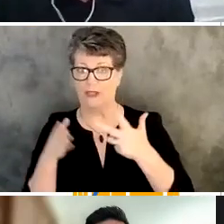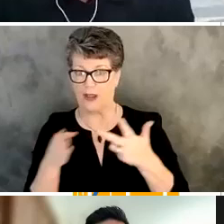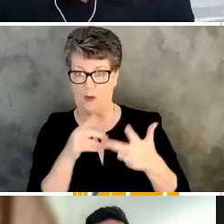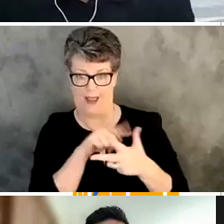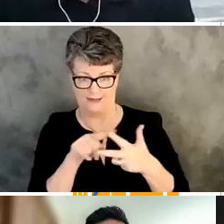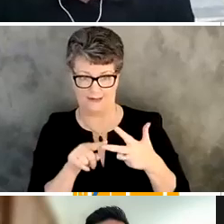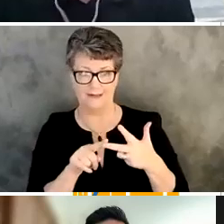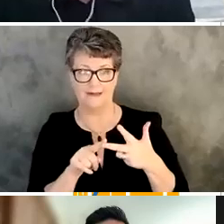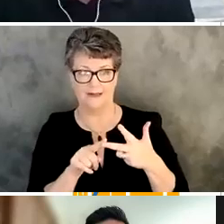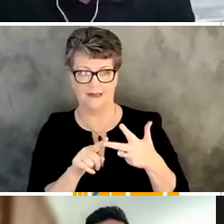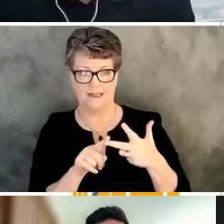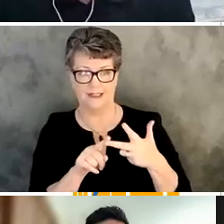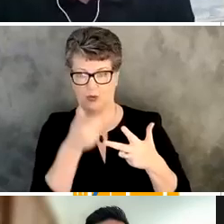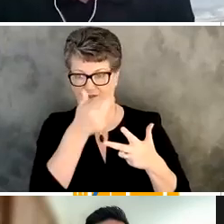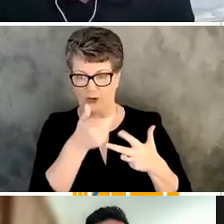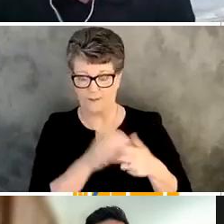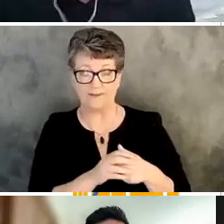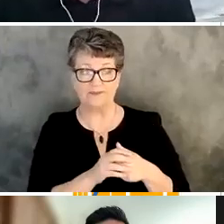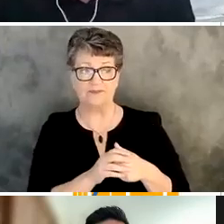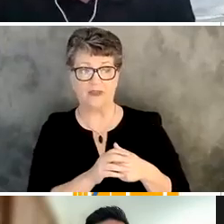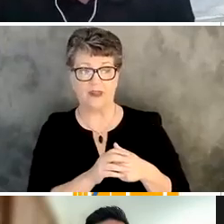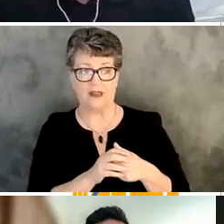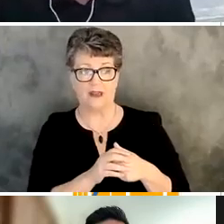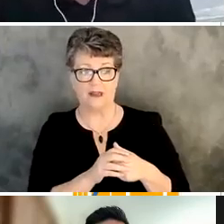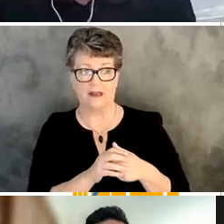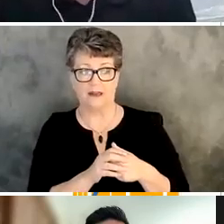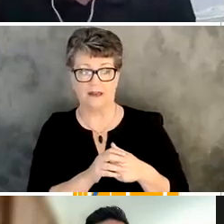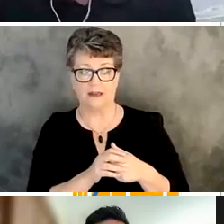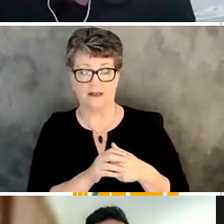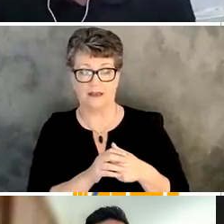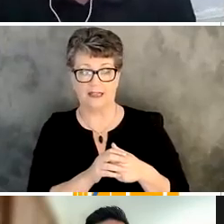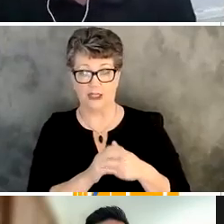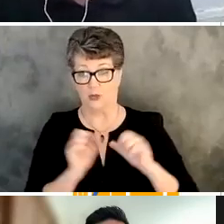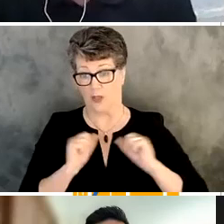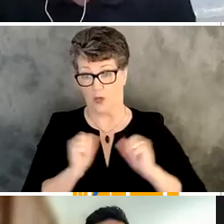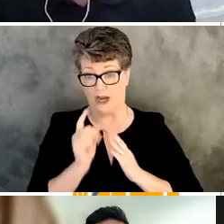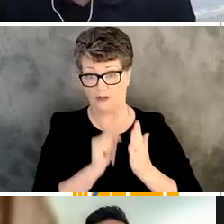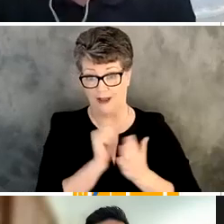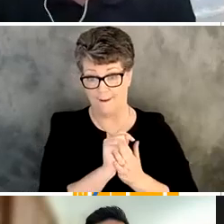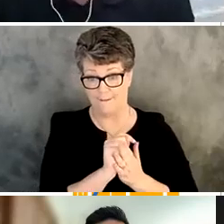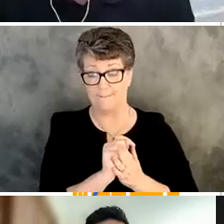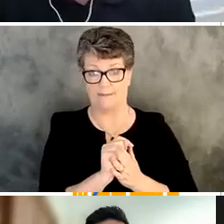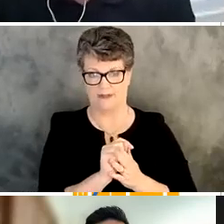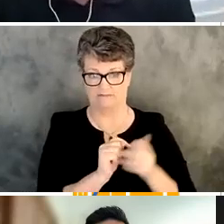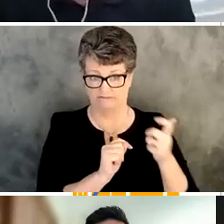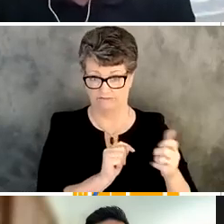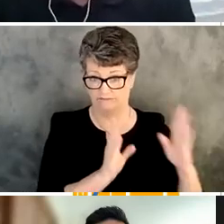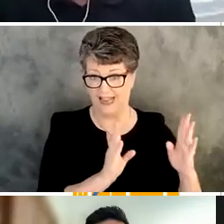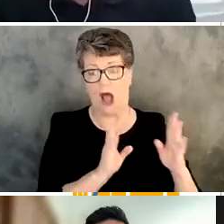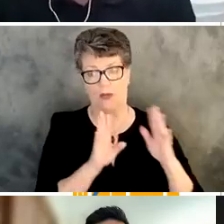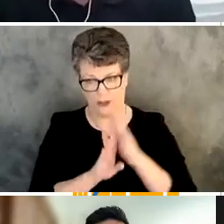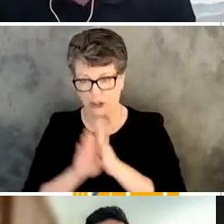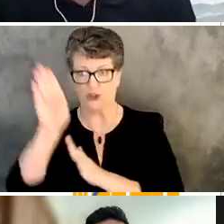three waves, and one in the initial one during the winter time, and now there's a surge right